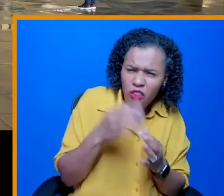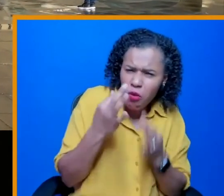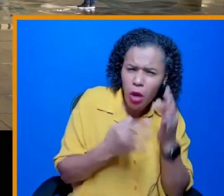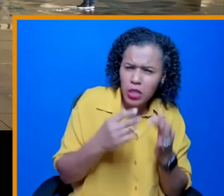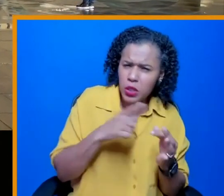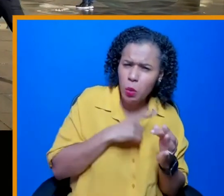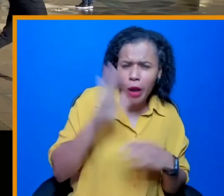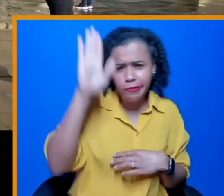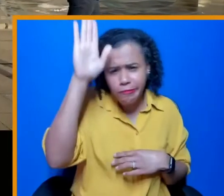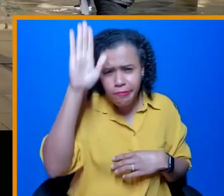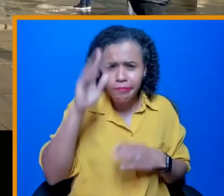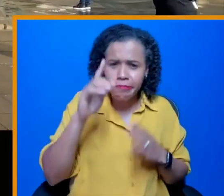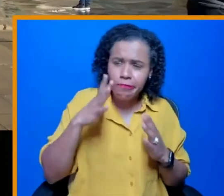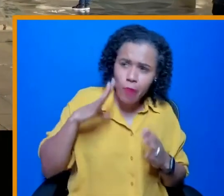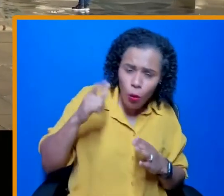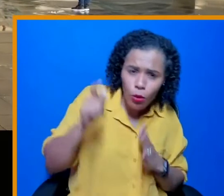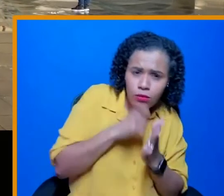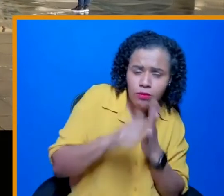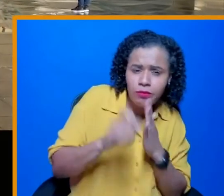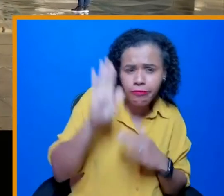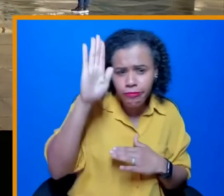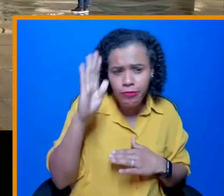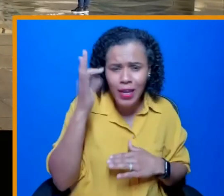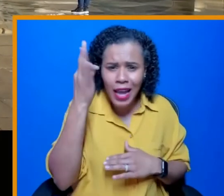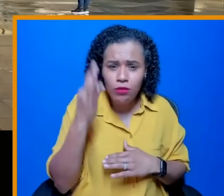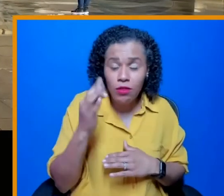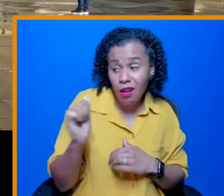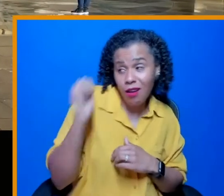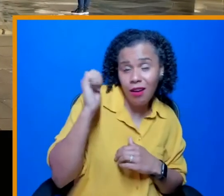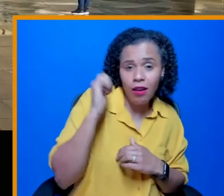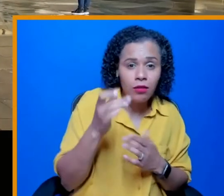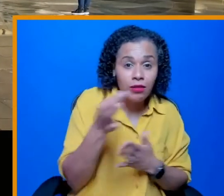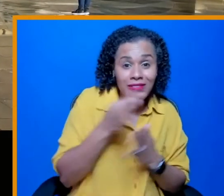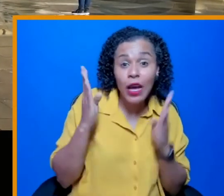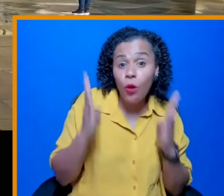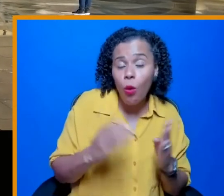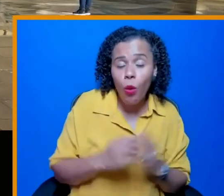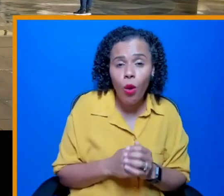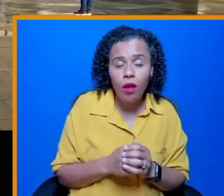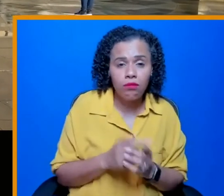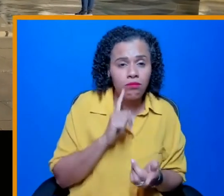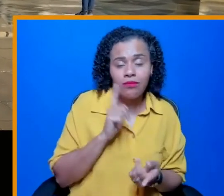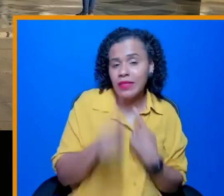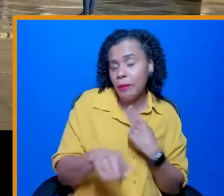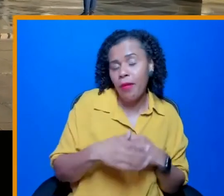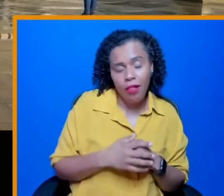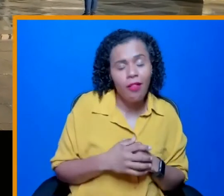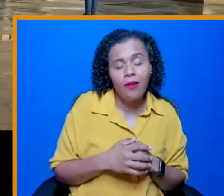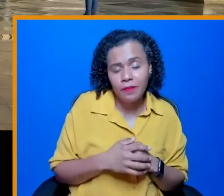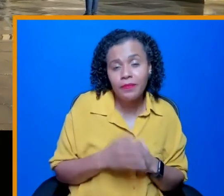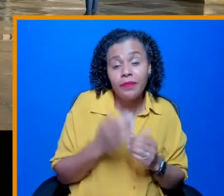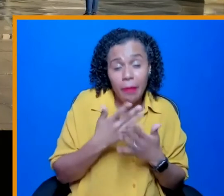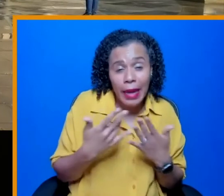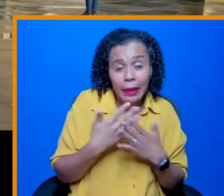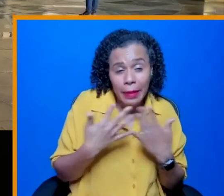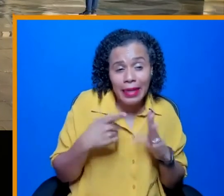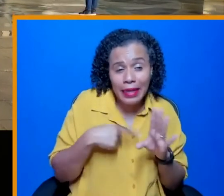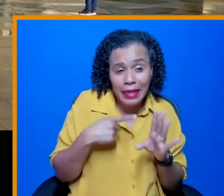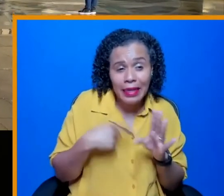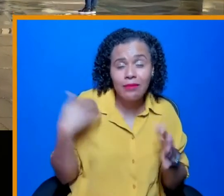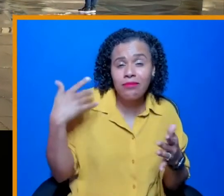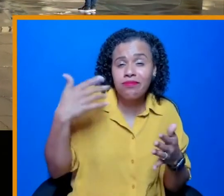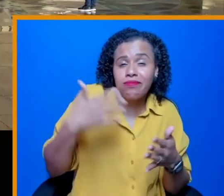to be a city councillor here in the town hall behind me? And the answer was quite simple. After many years